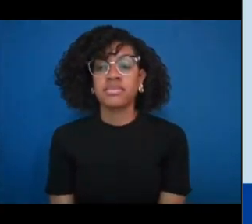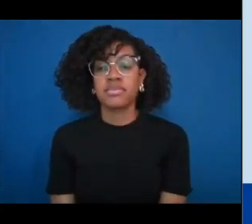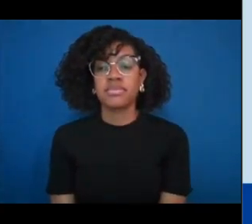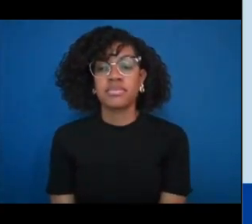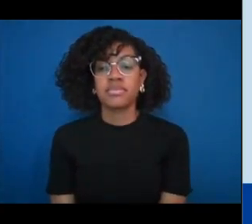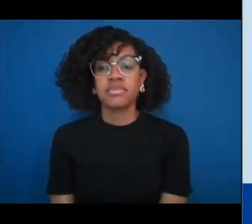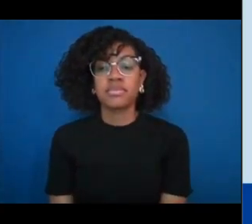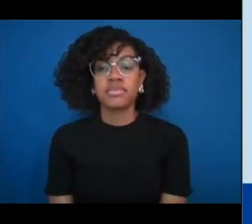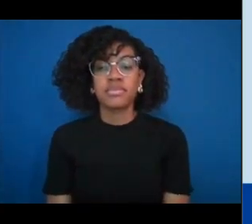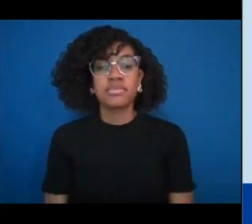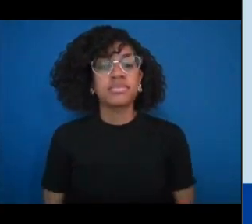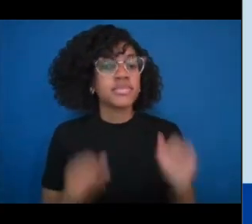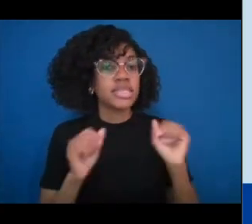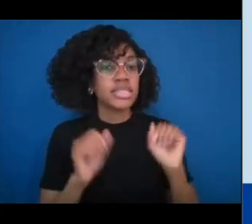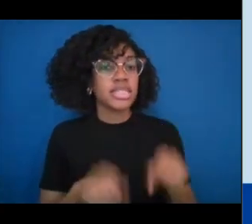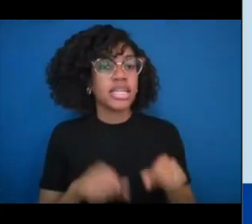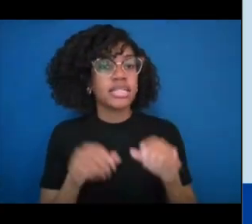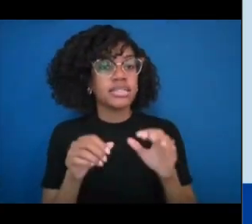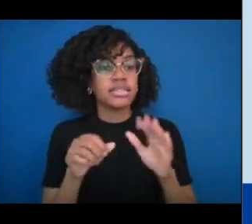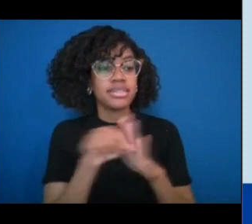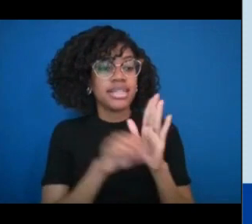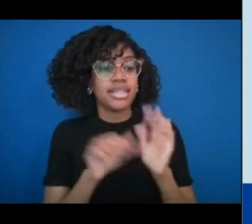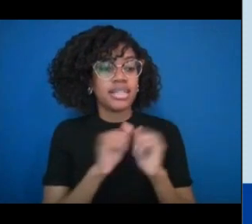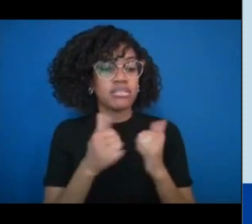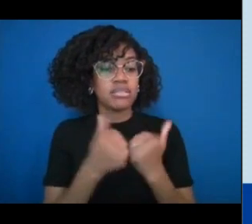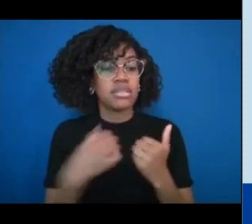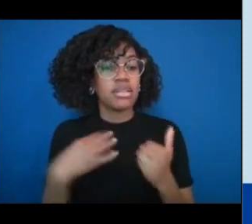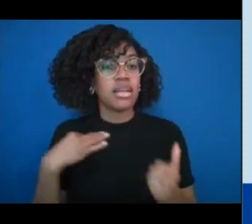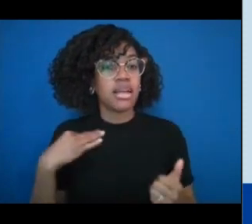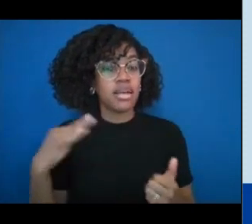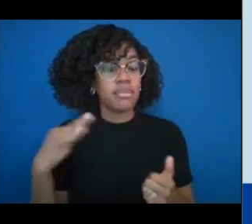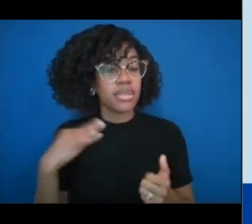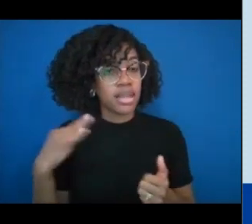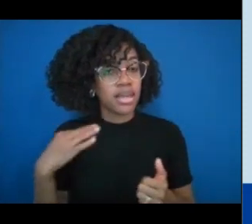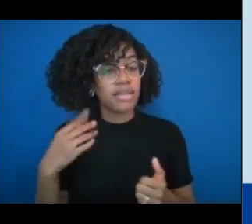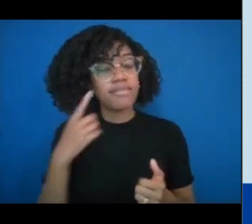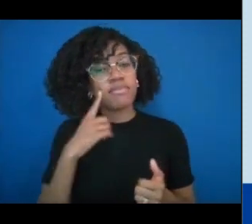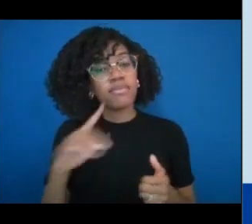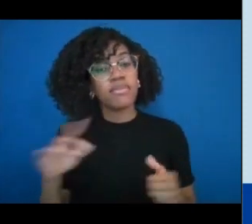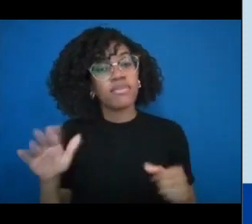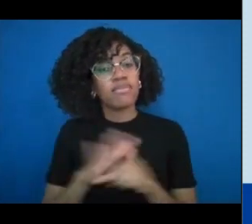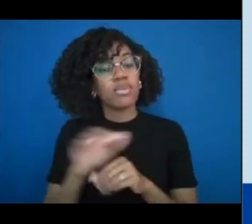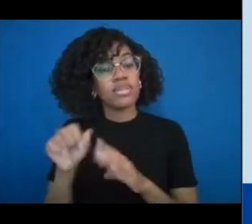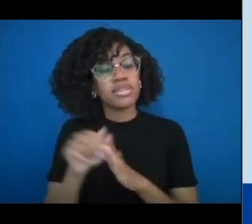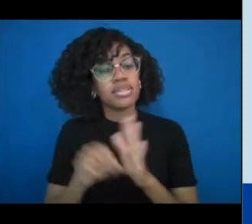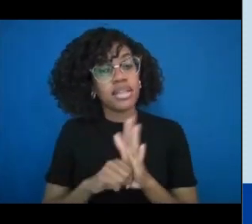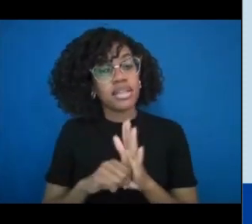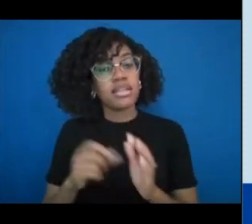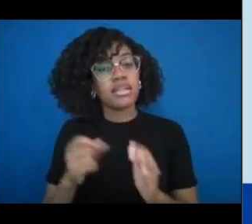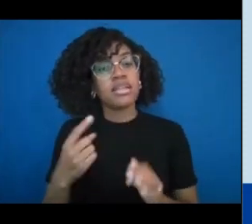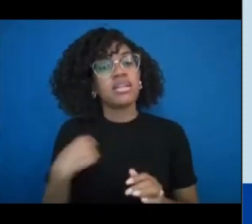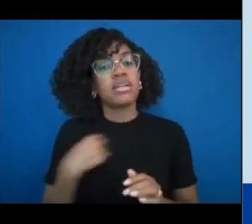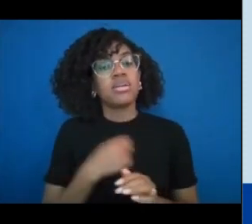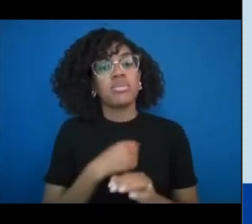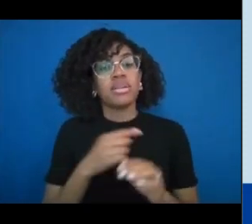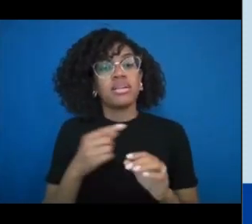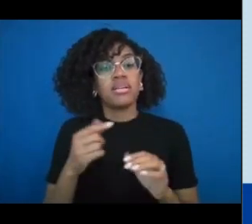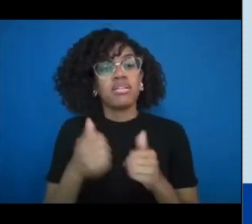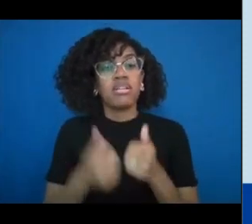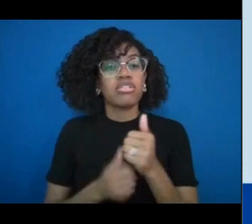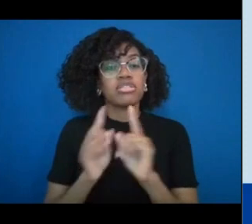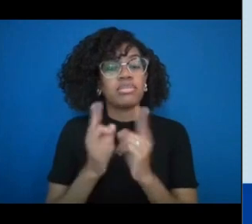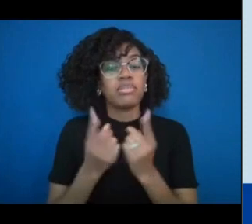Can a state agency apply or must it come on behalf of the whole state? We are a department under our state's Natural Resources